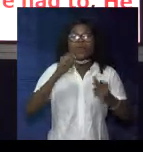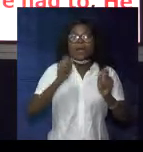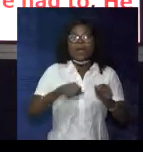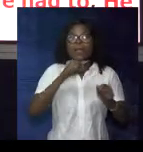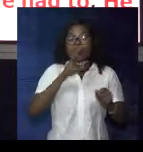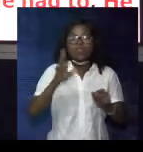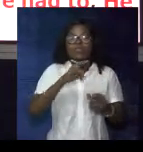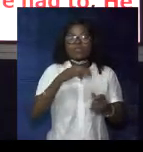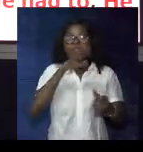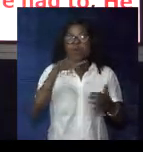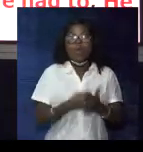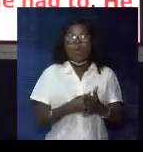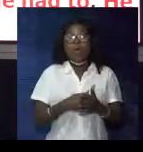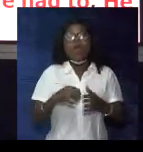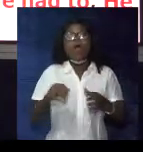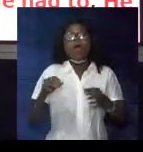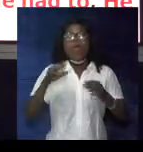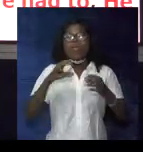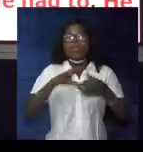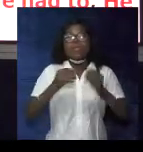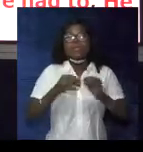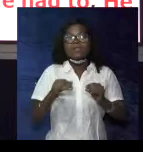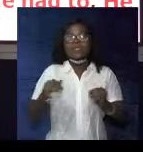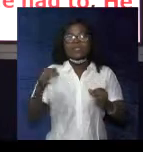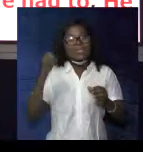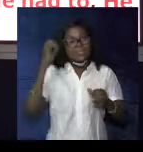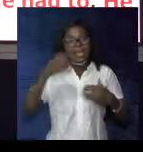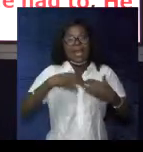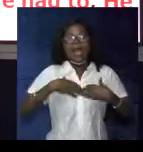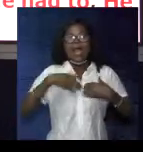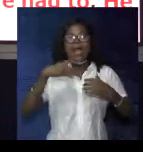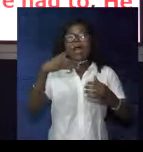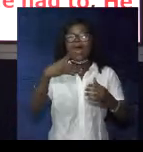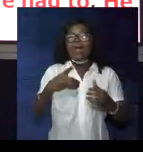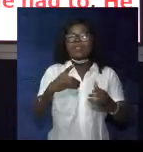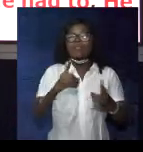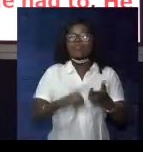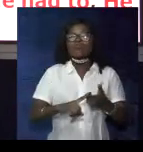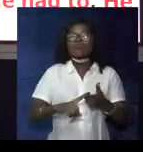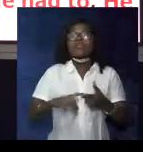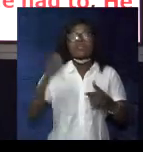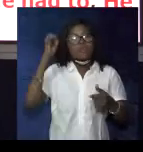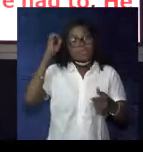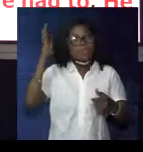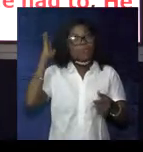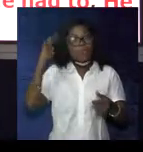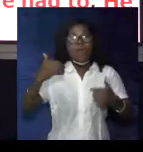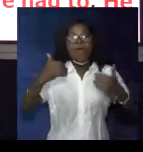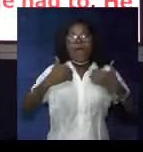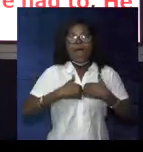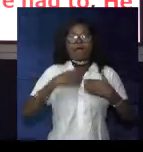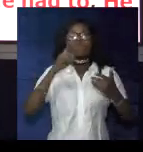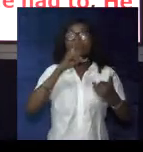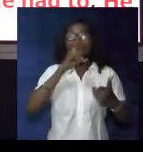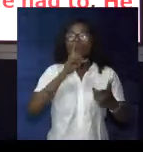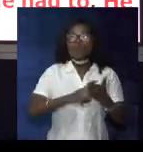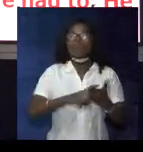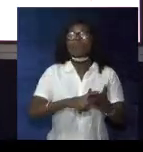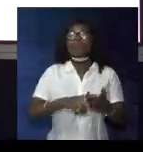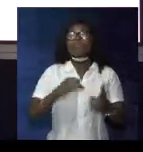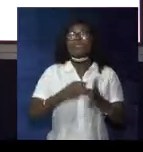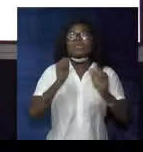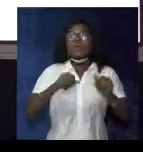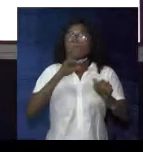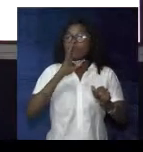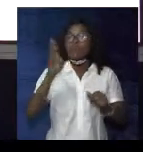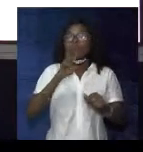all tenses. For example, he has to, he had to, he will have to. It can be used in